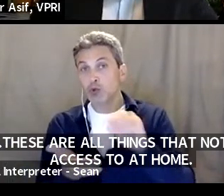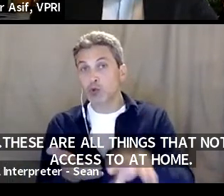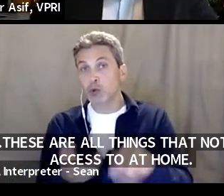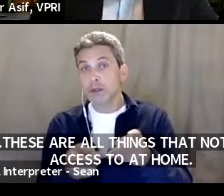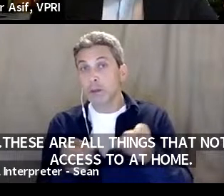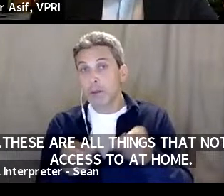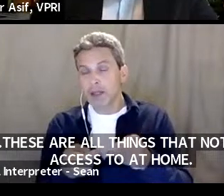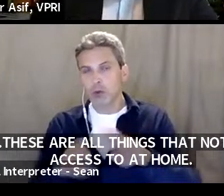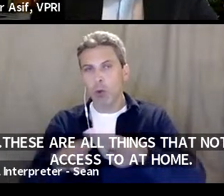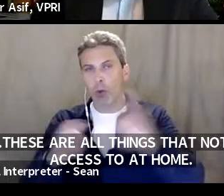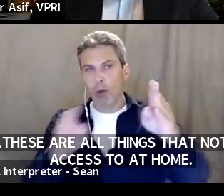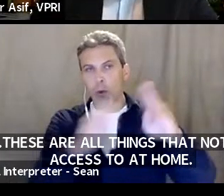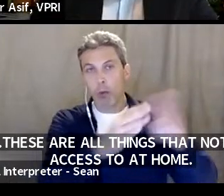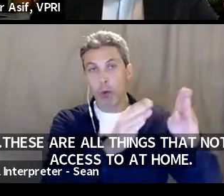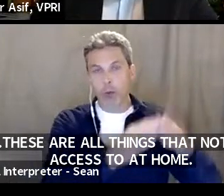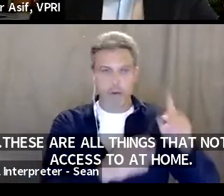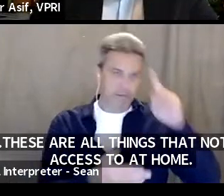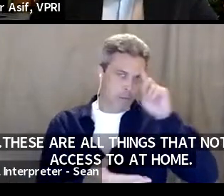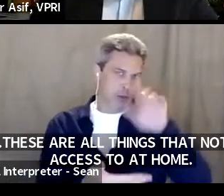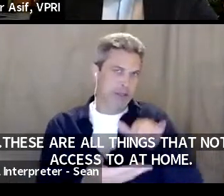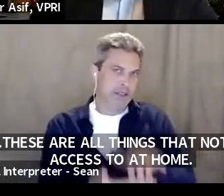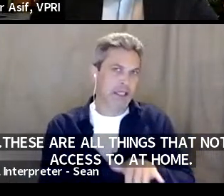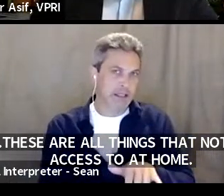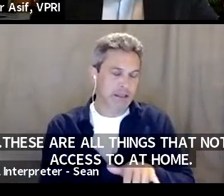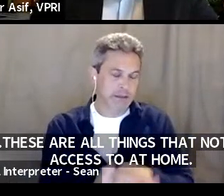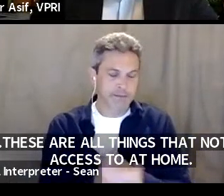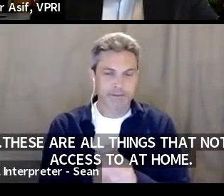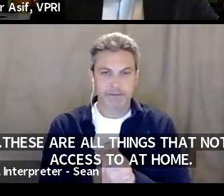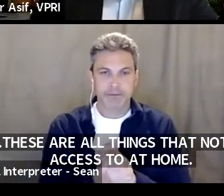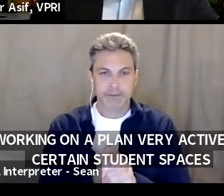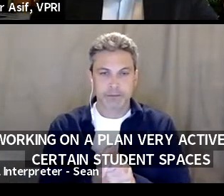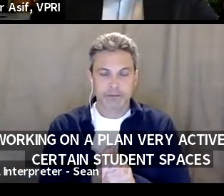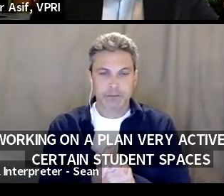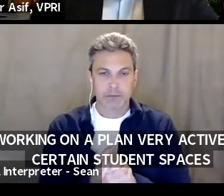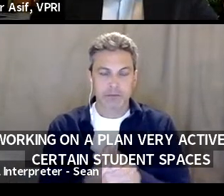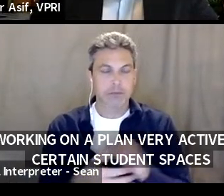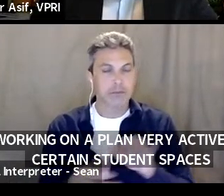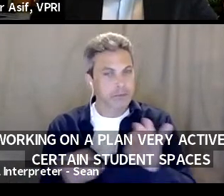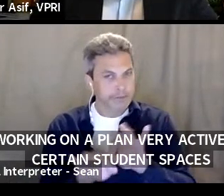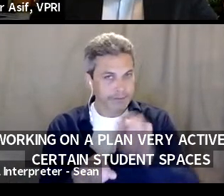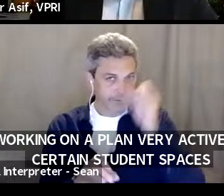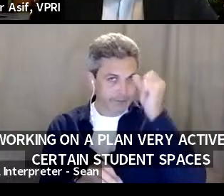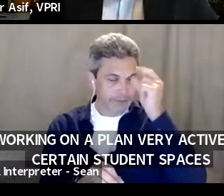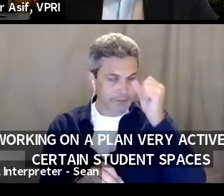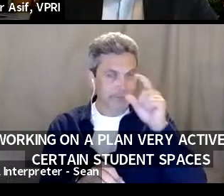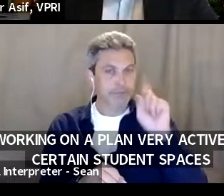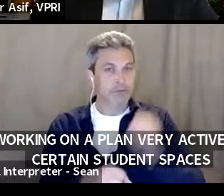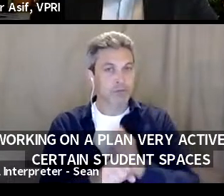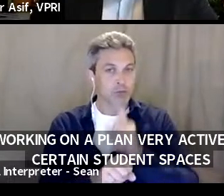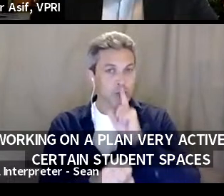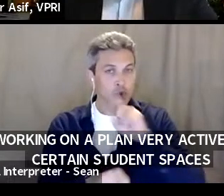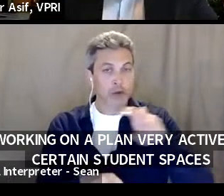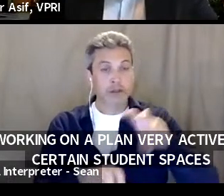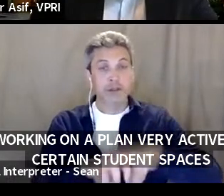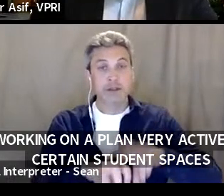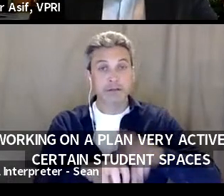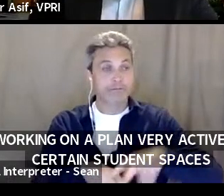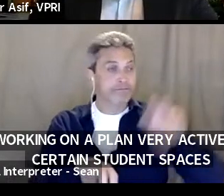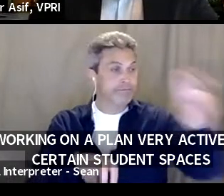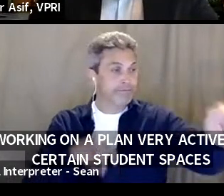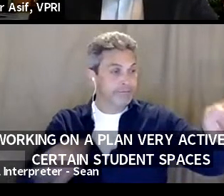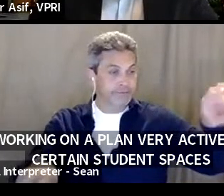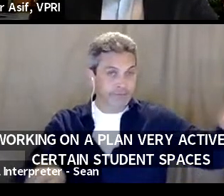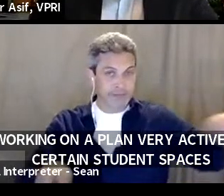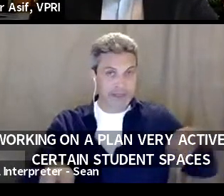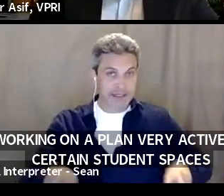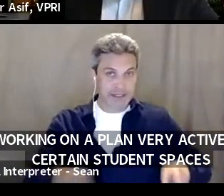spaces for study purposes. Again, we have to make sure that they are adequately distanced in terms of students' proximity to